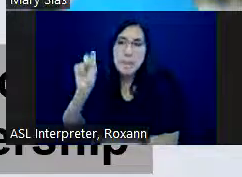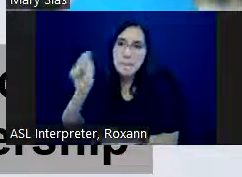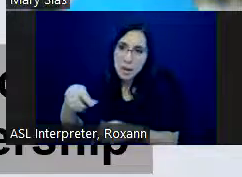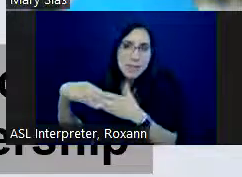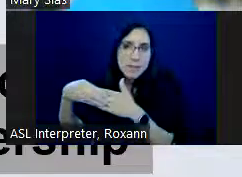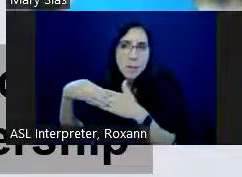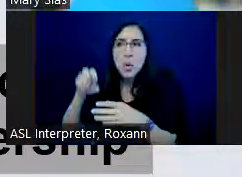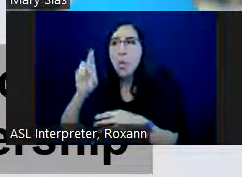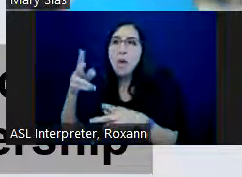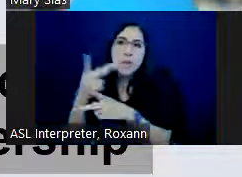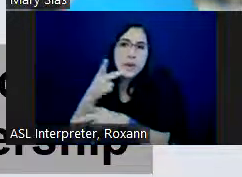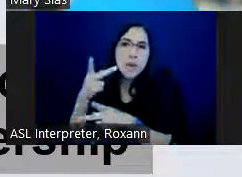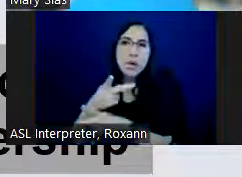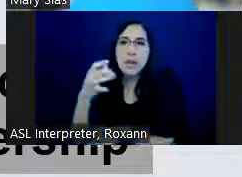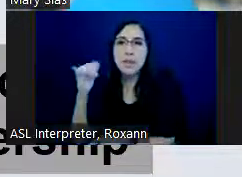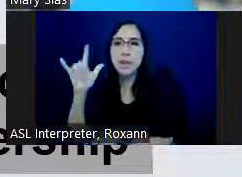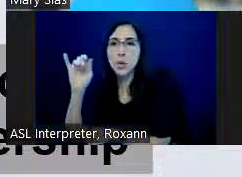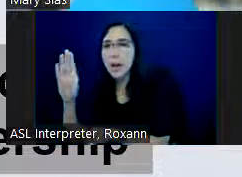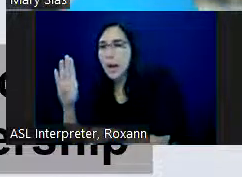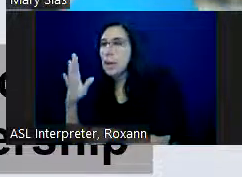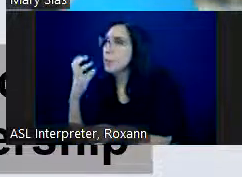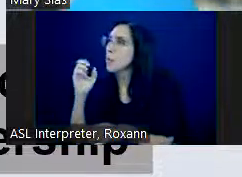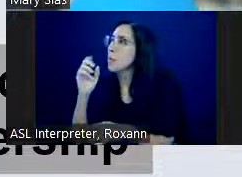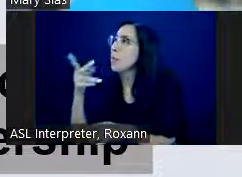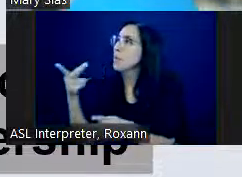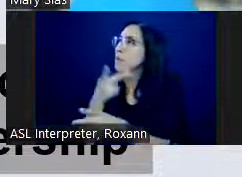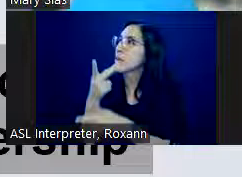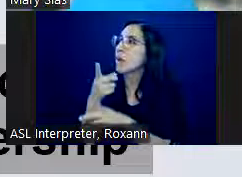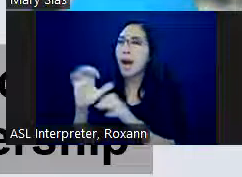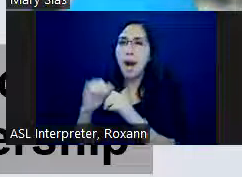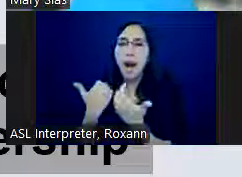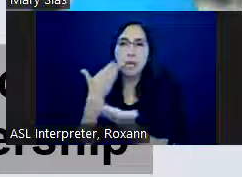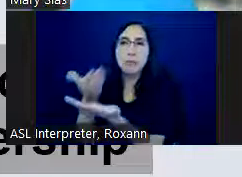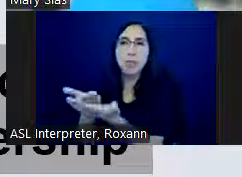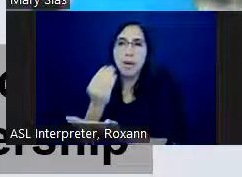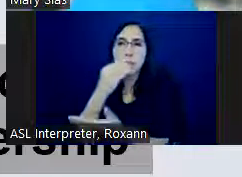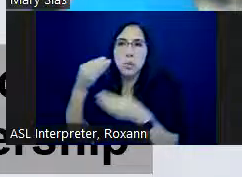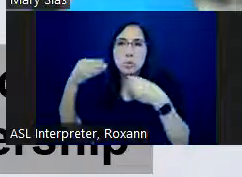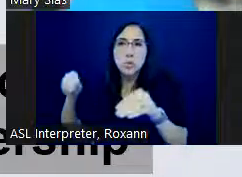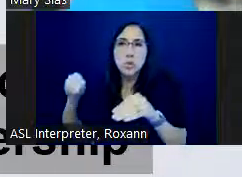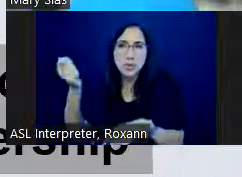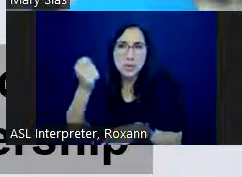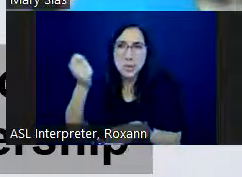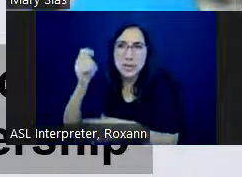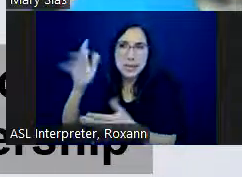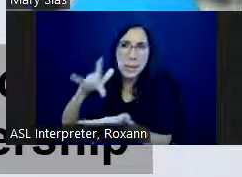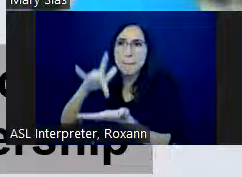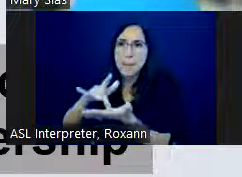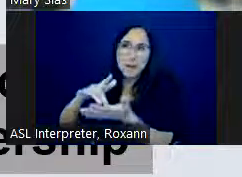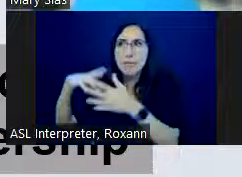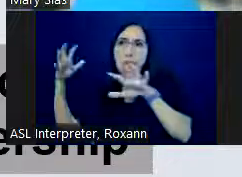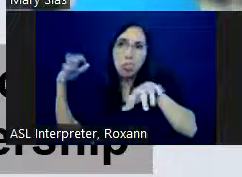out the yellow cab, or figure out how to go to the grocery store on a Tuesday in the middle of the rain. You